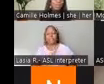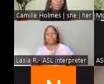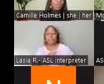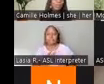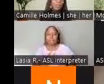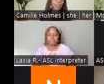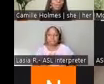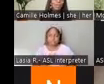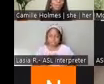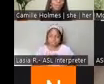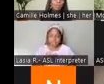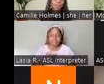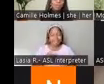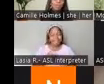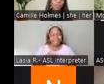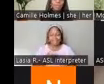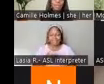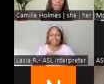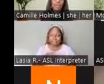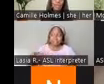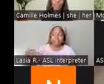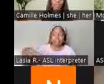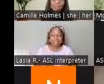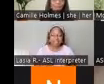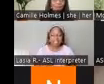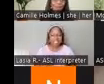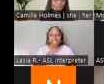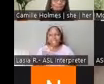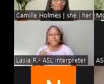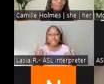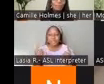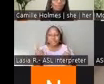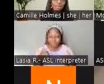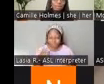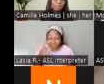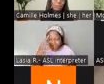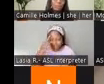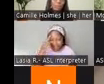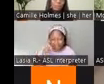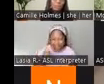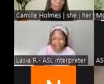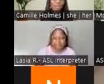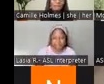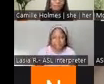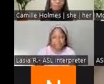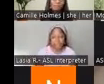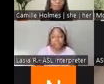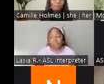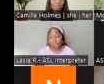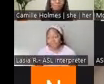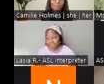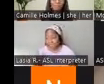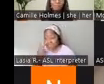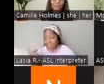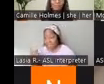experience as a staff person in the space that you're in? What are your thoughts? Unfortunately, true. We have some from the chat.